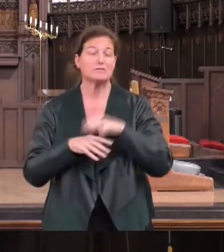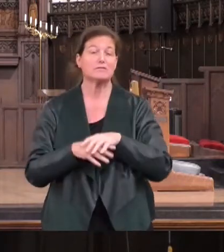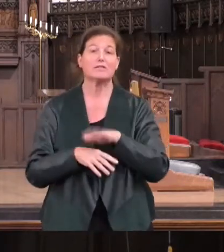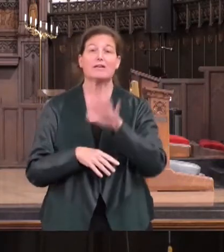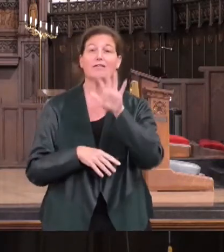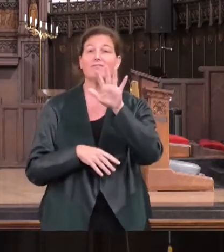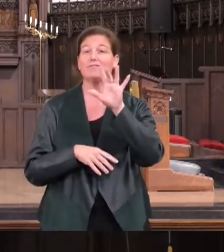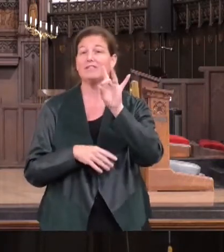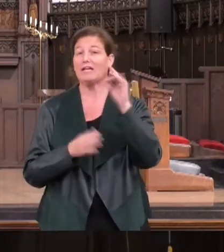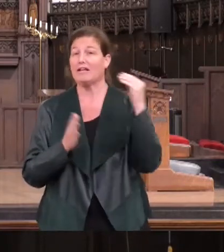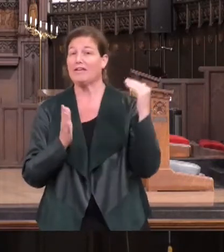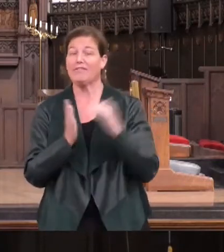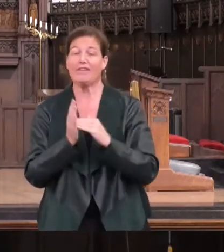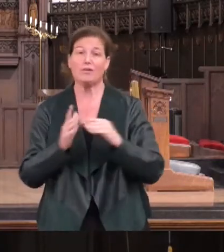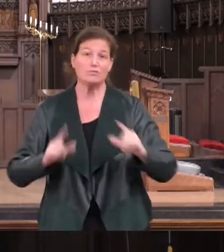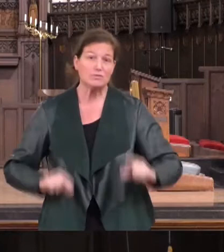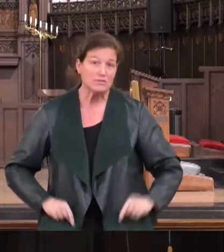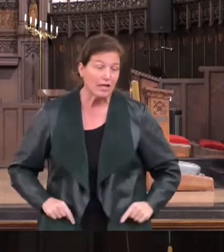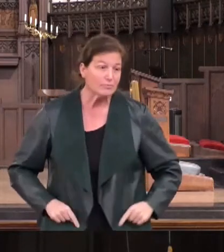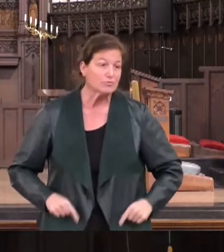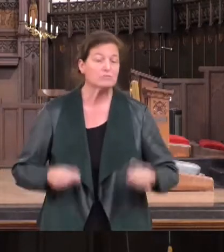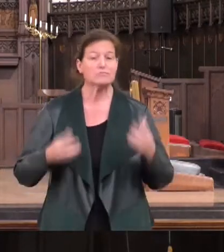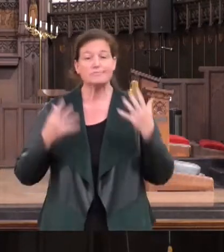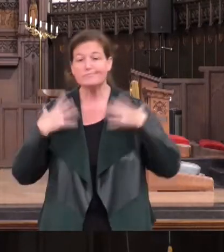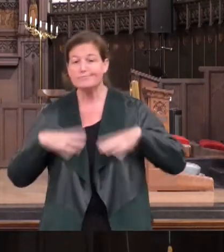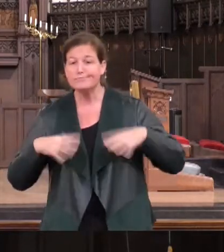50,000 diapers and hygiene products given away.